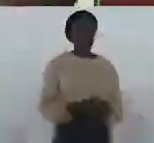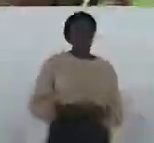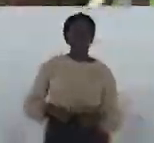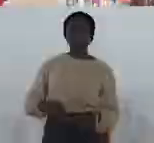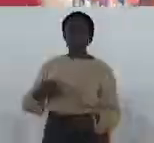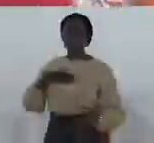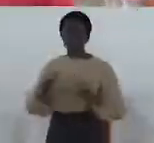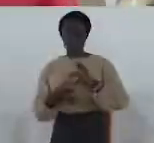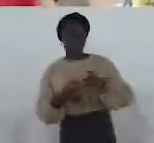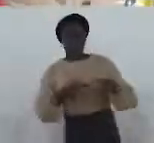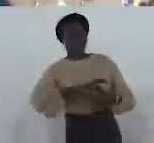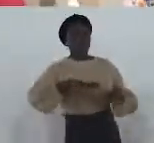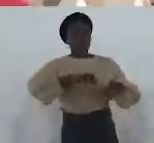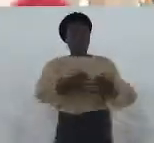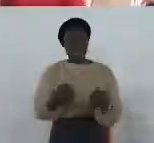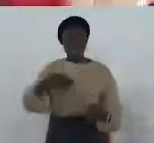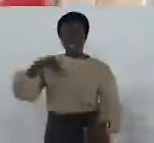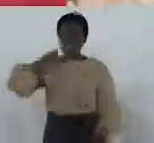alléuia